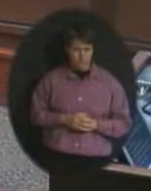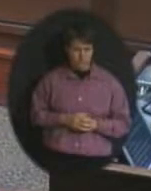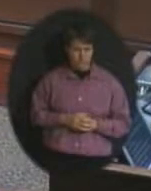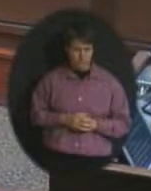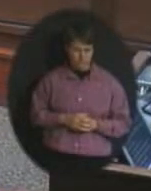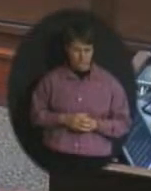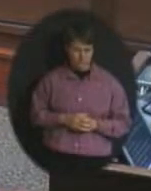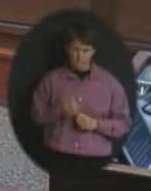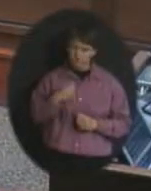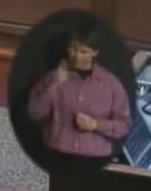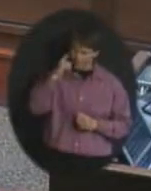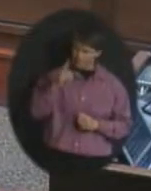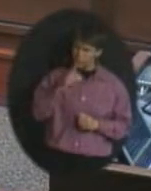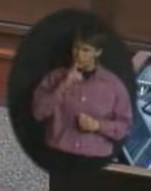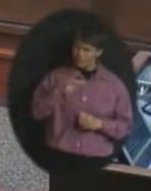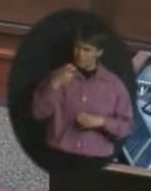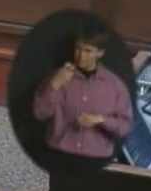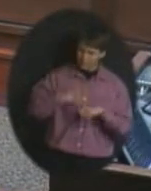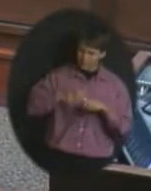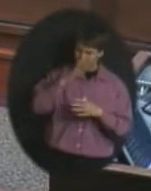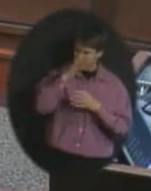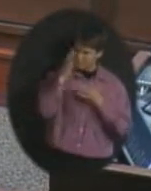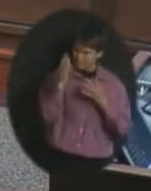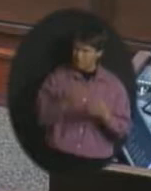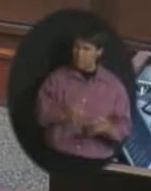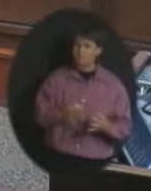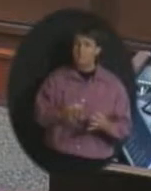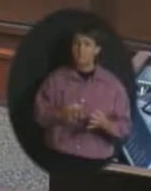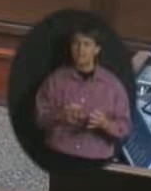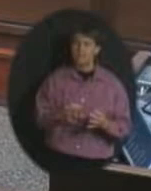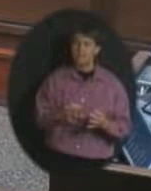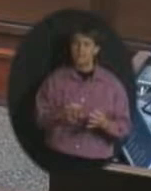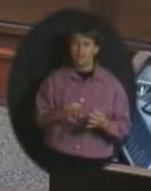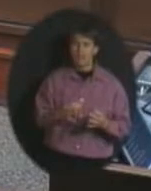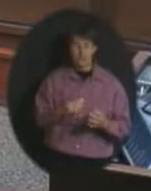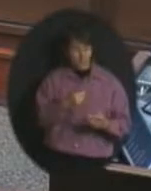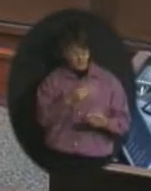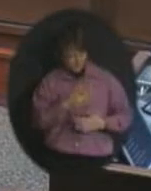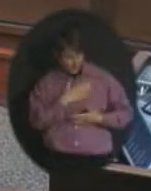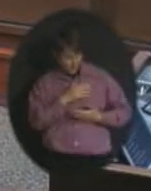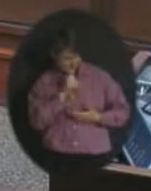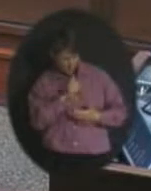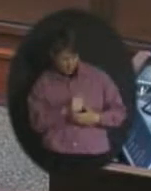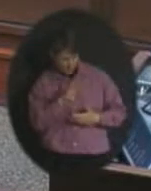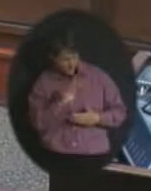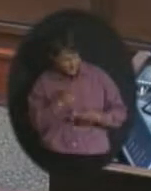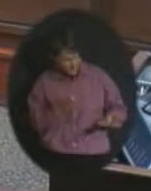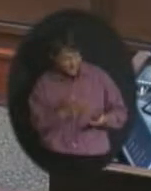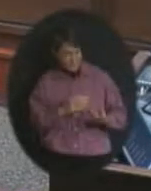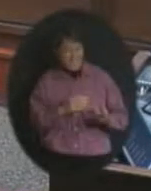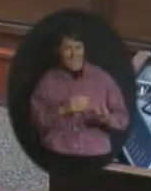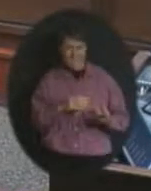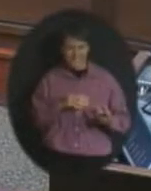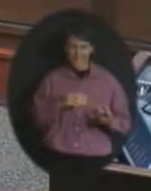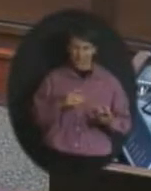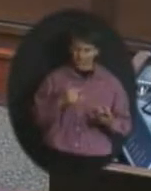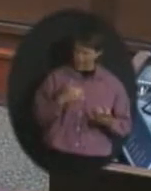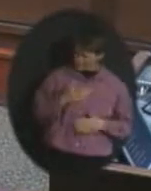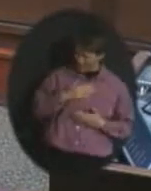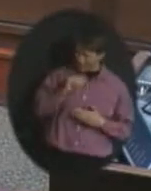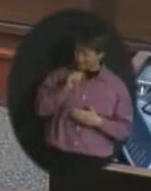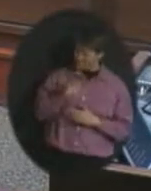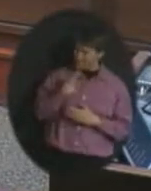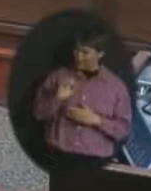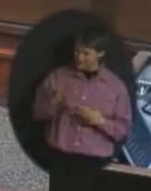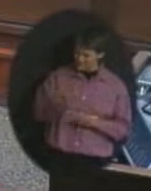I think this is a really tough decision. And you're glad that you won't be here for it? And I'm glad that I won't be